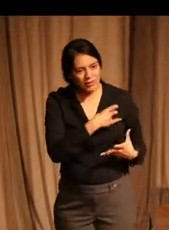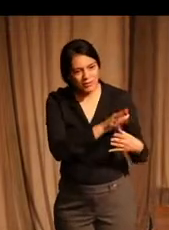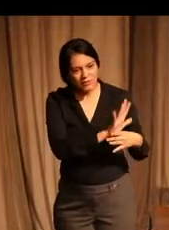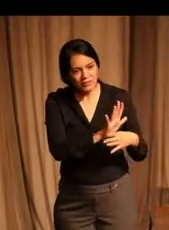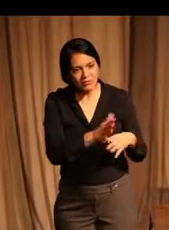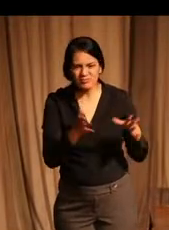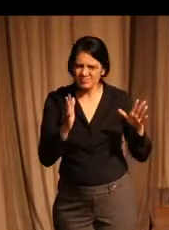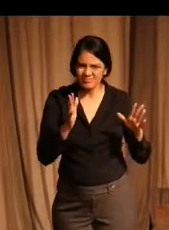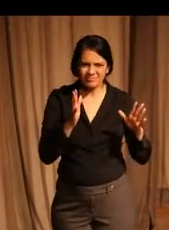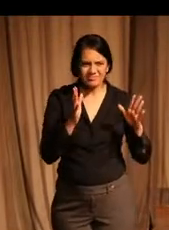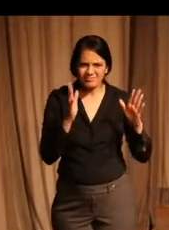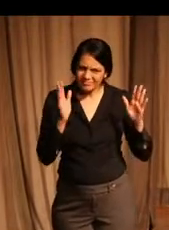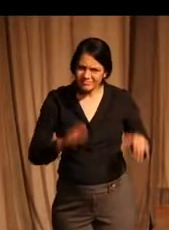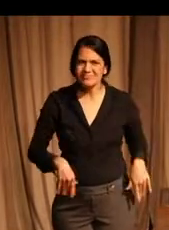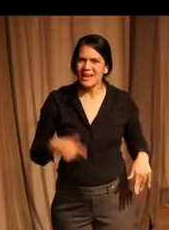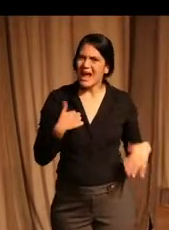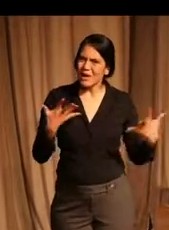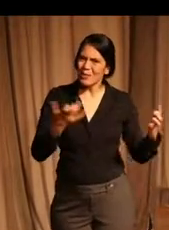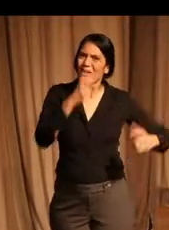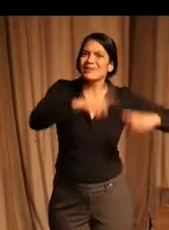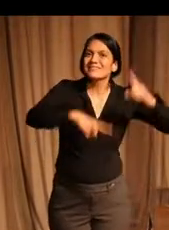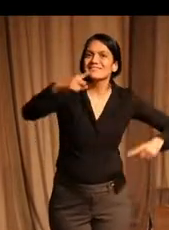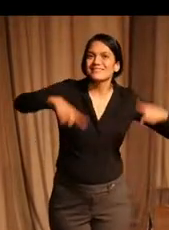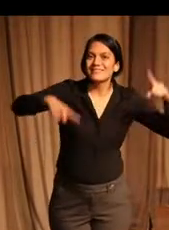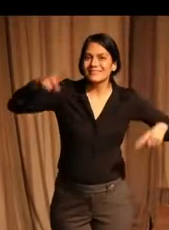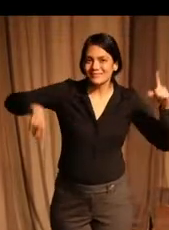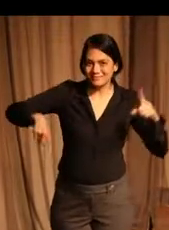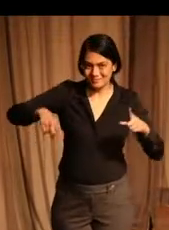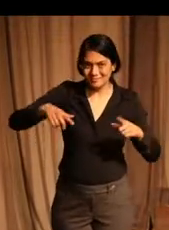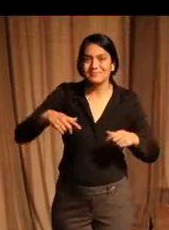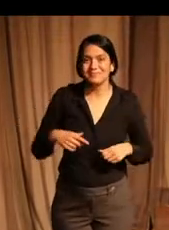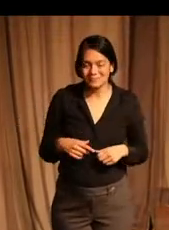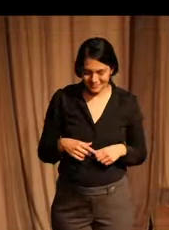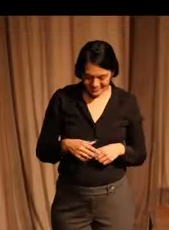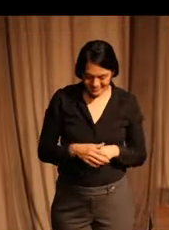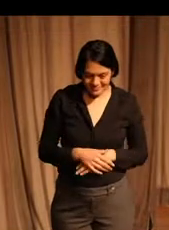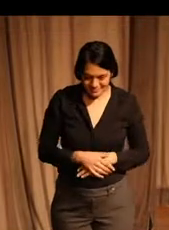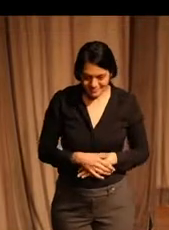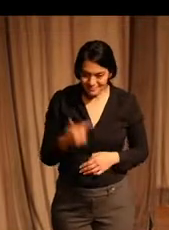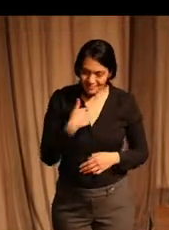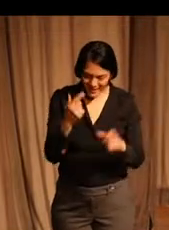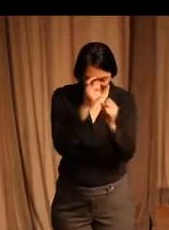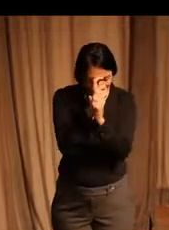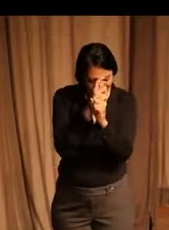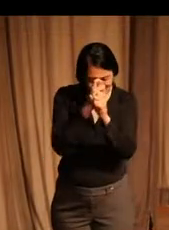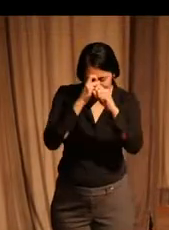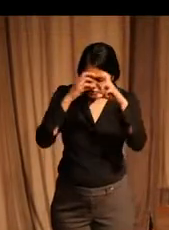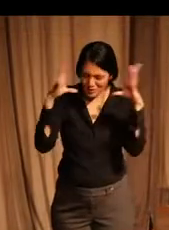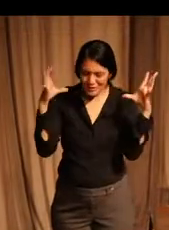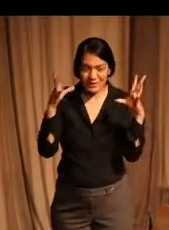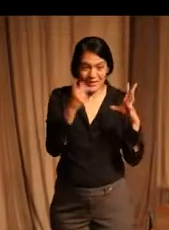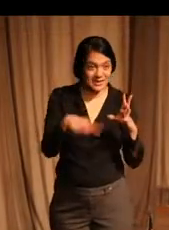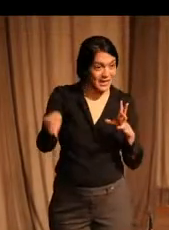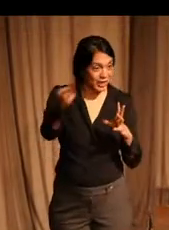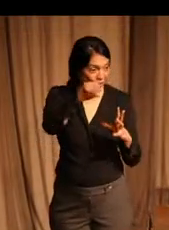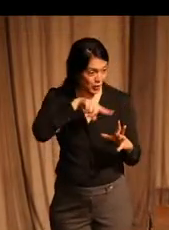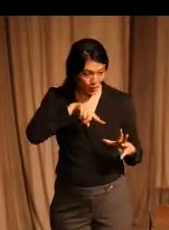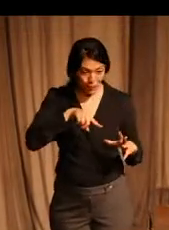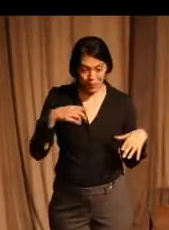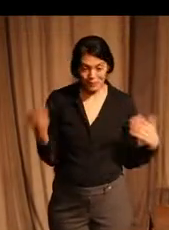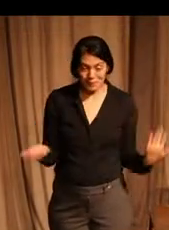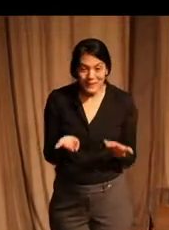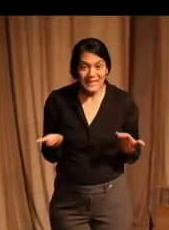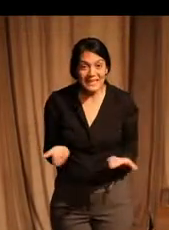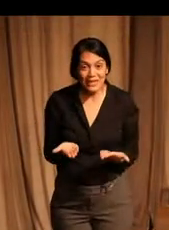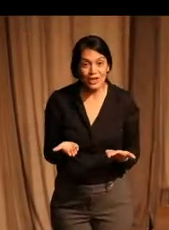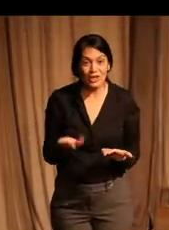or less, or different frontiers. And so I'm dreaming that you will be here, or just